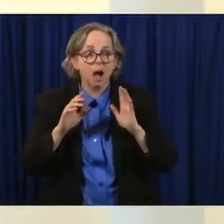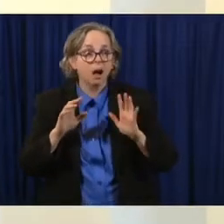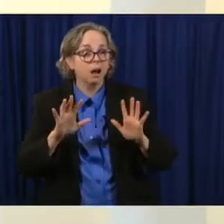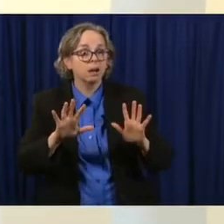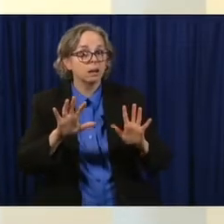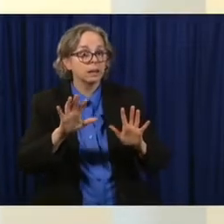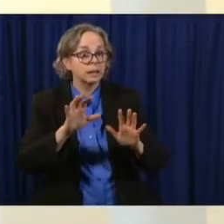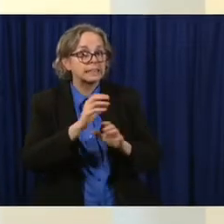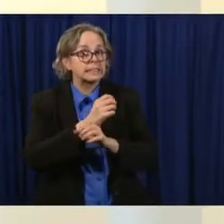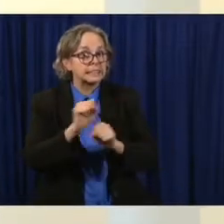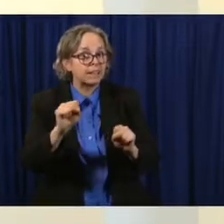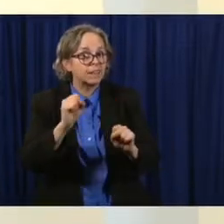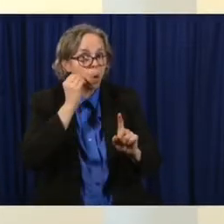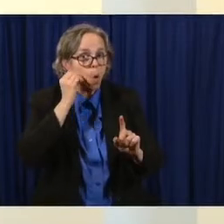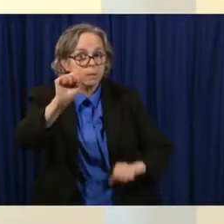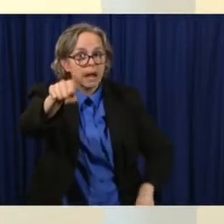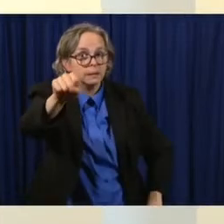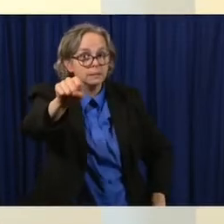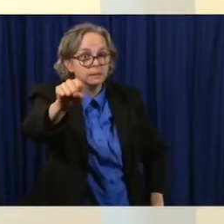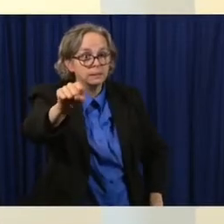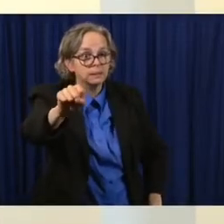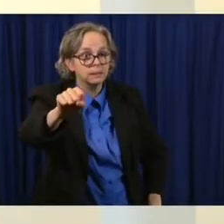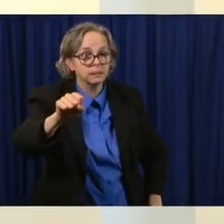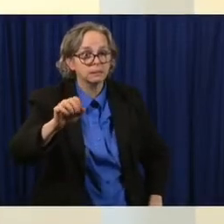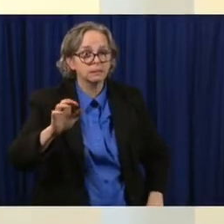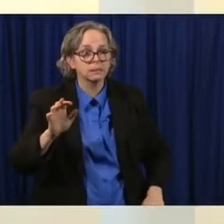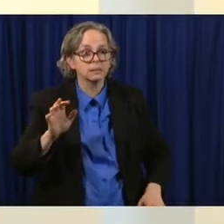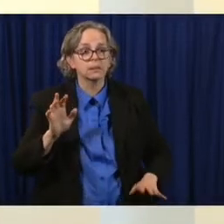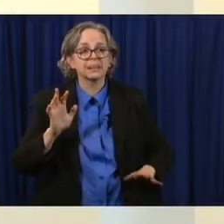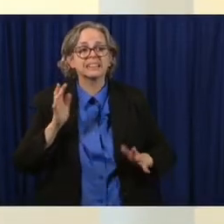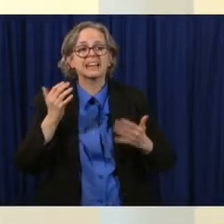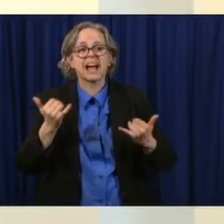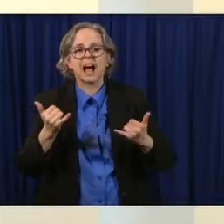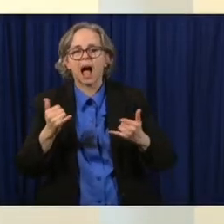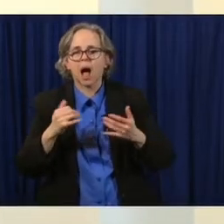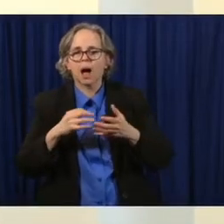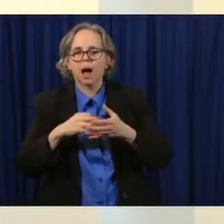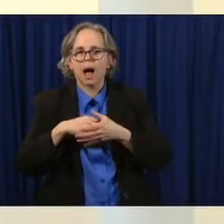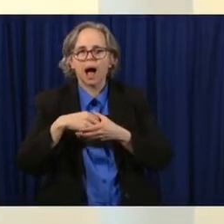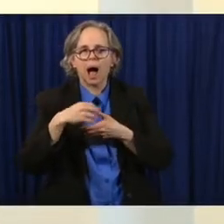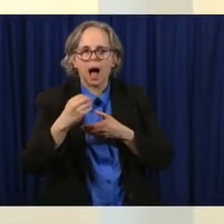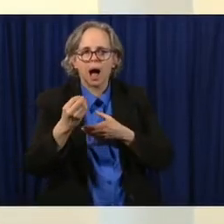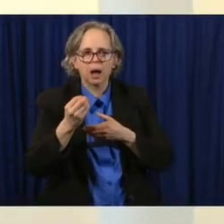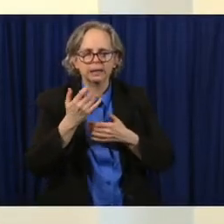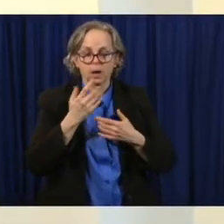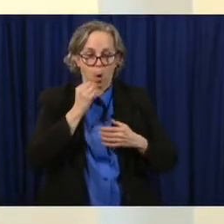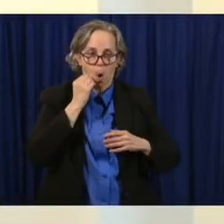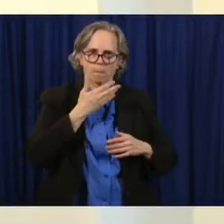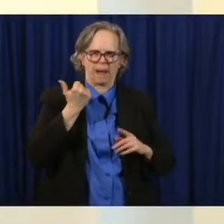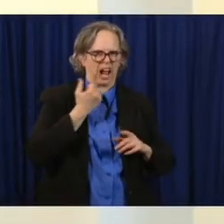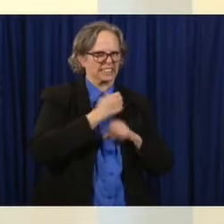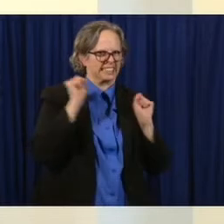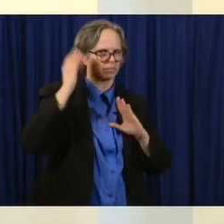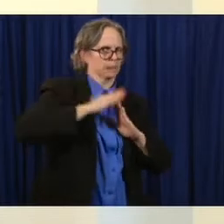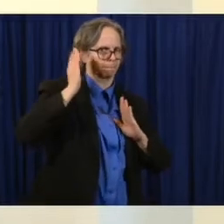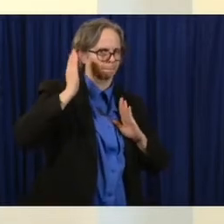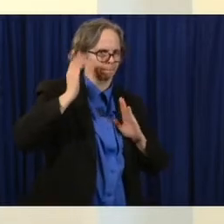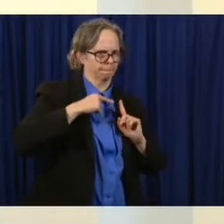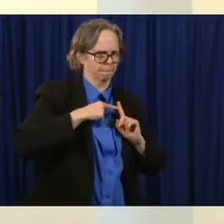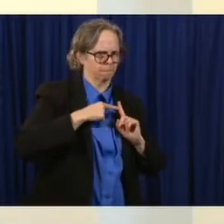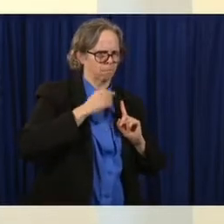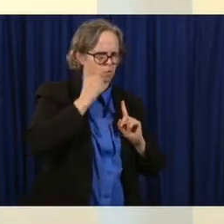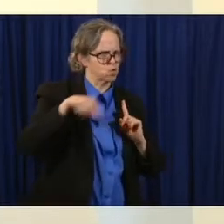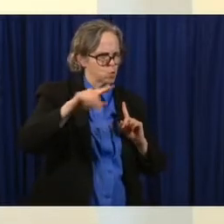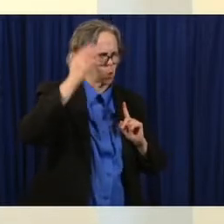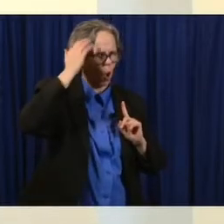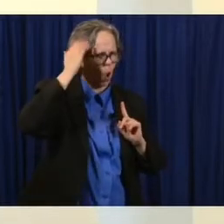into the world, home is still our place. We'll start again, I'm so sorry. And I really want you to know that this video has gone